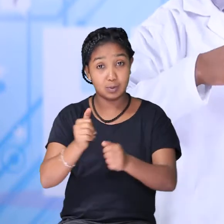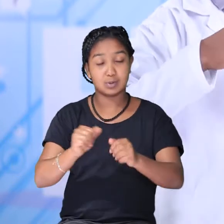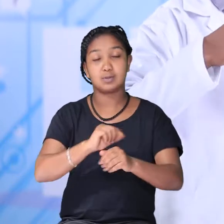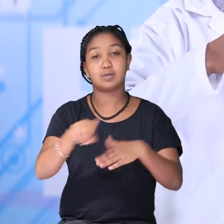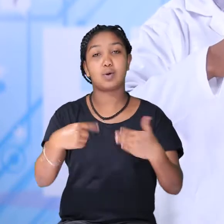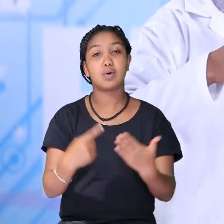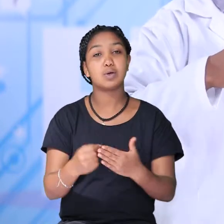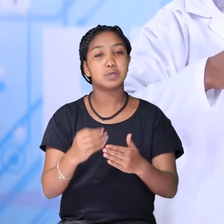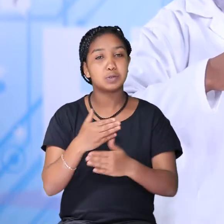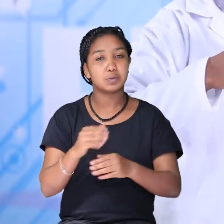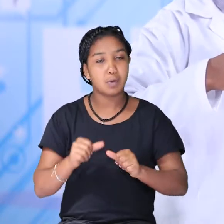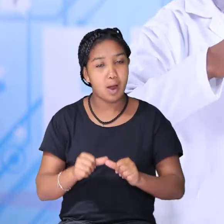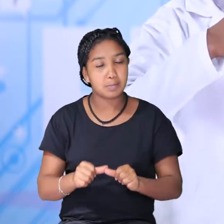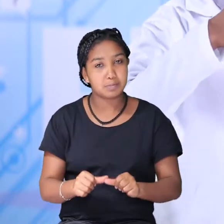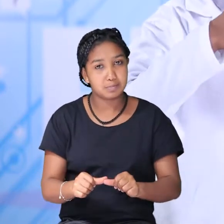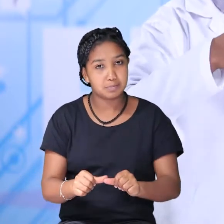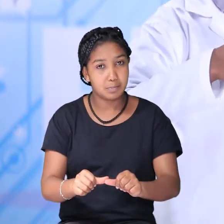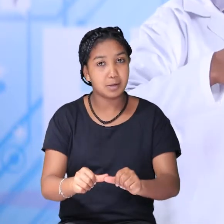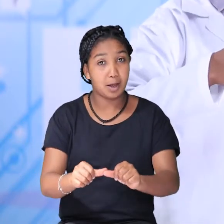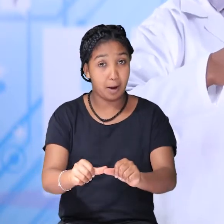So through time, through trial